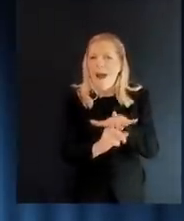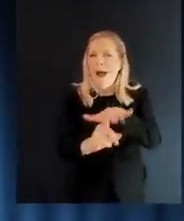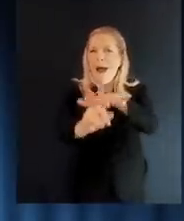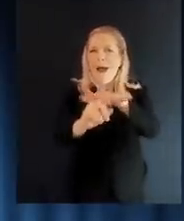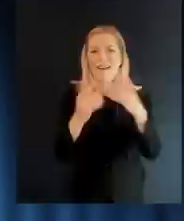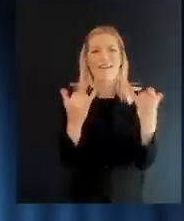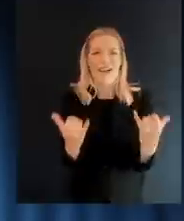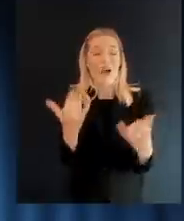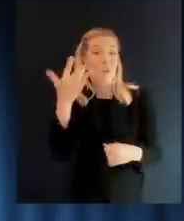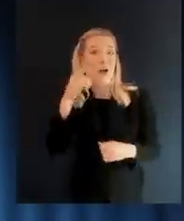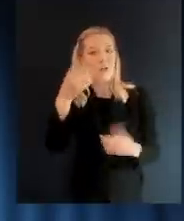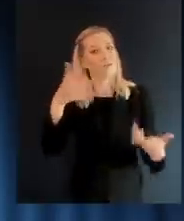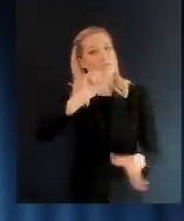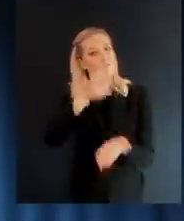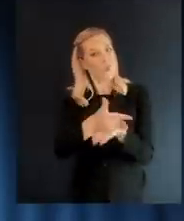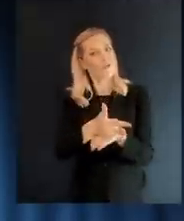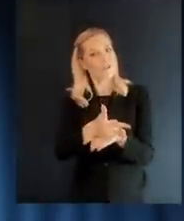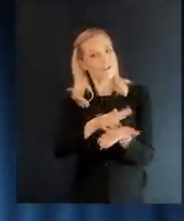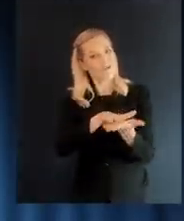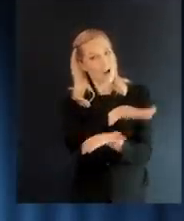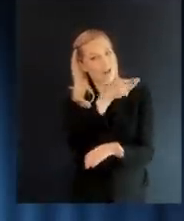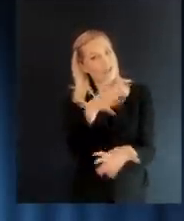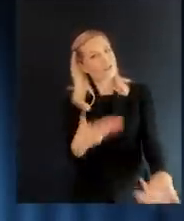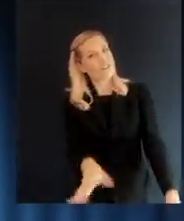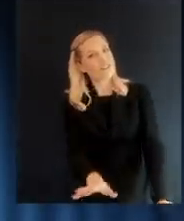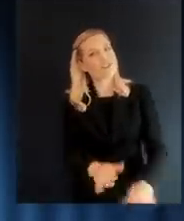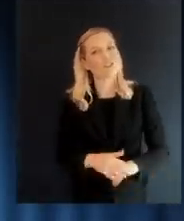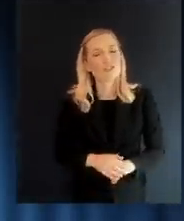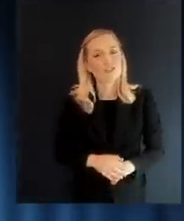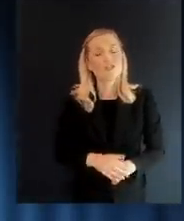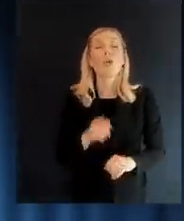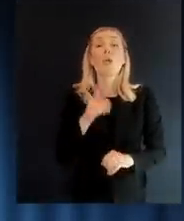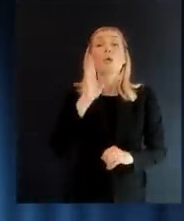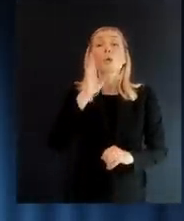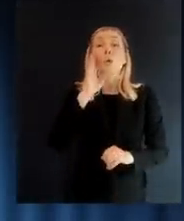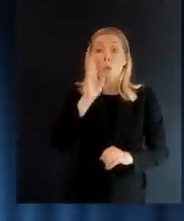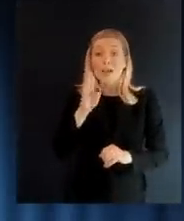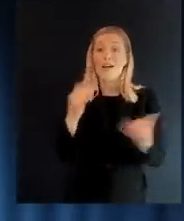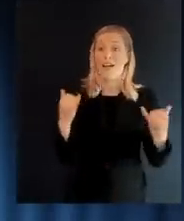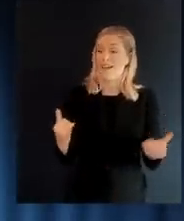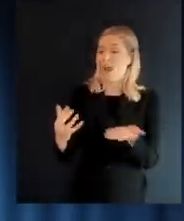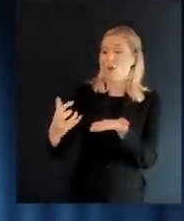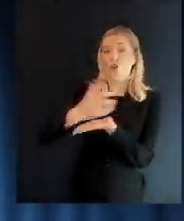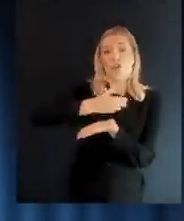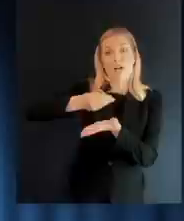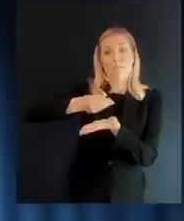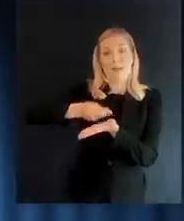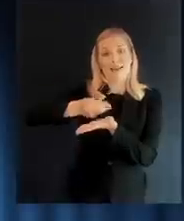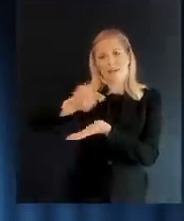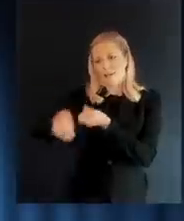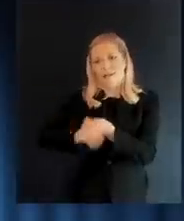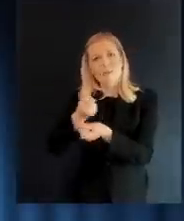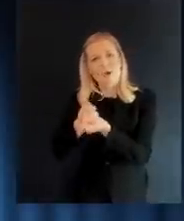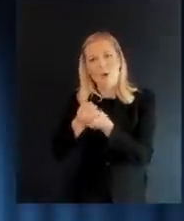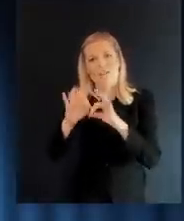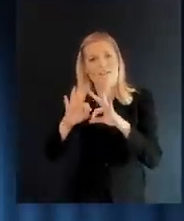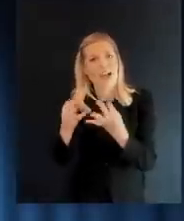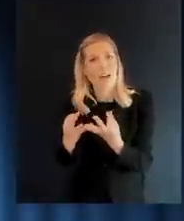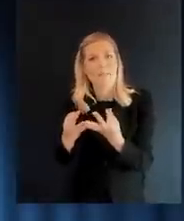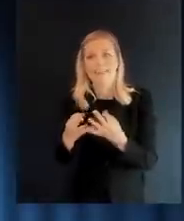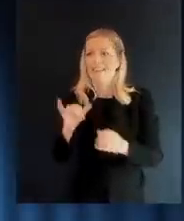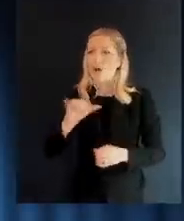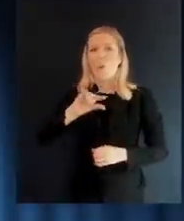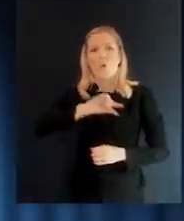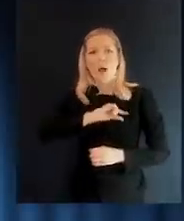earn family-supporting wages and contribute to a quality of life that knows no comparison. Madison